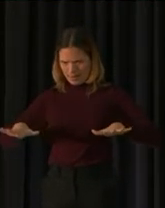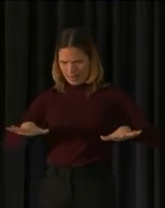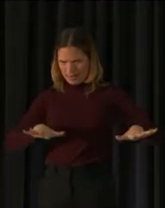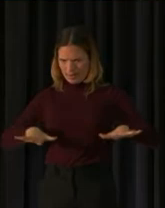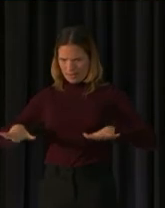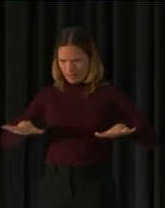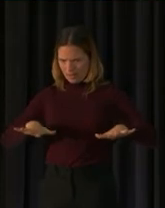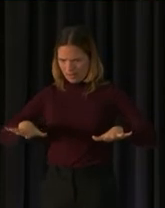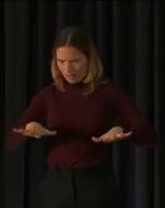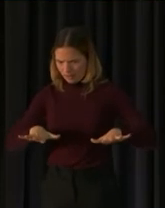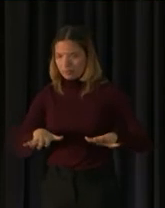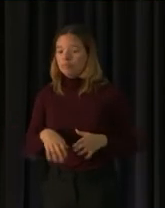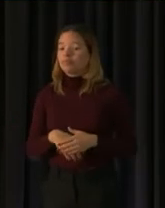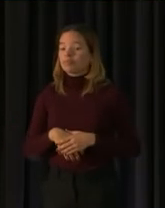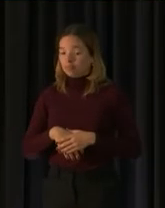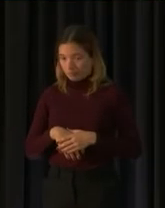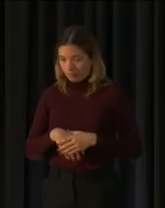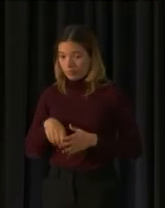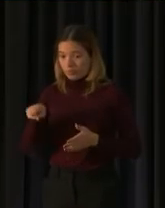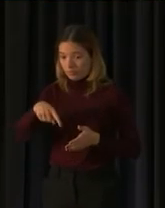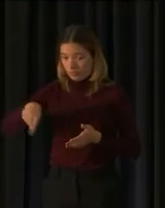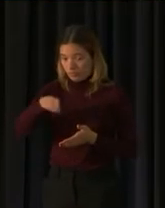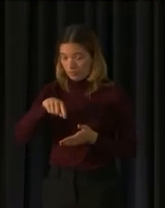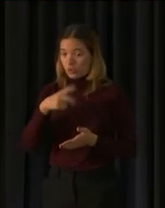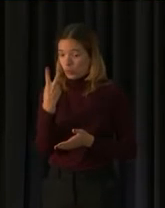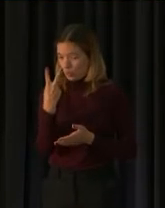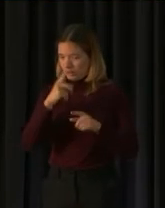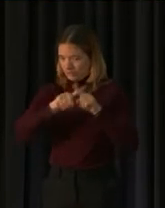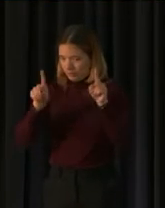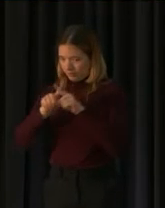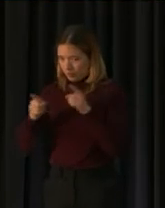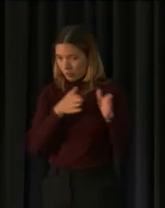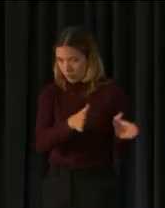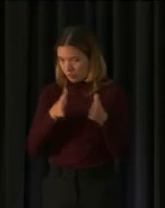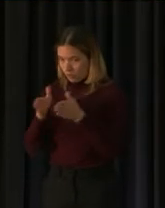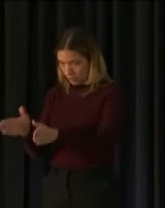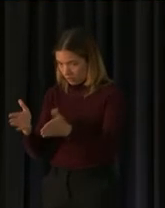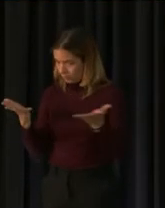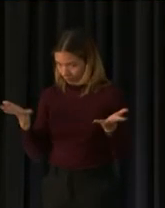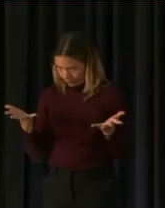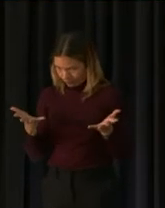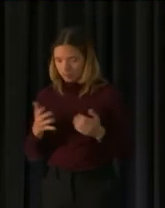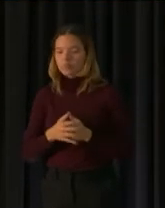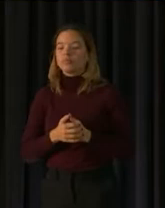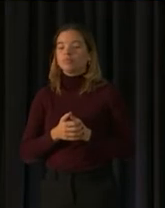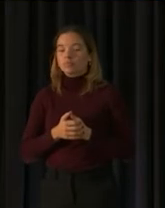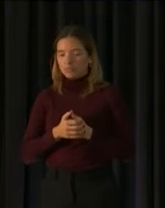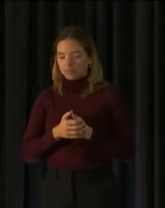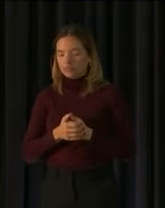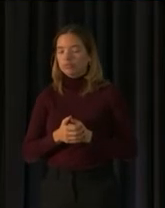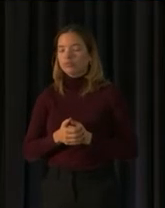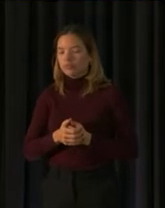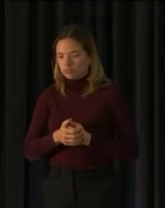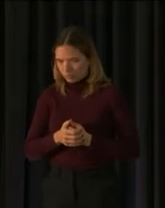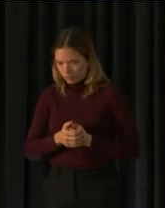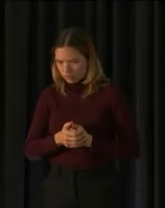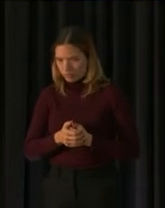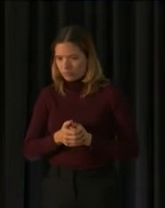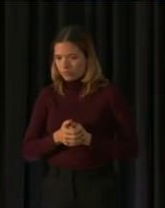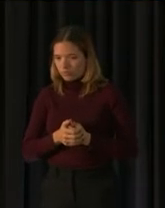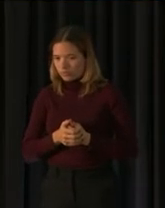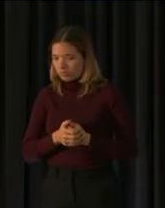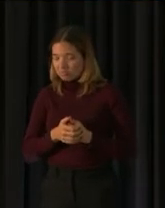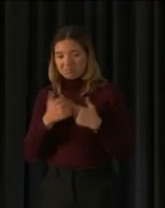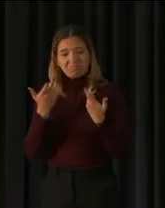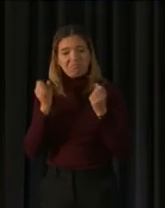ways in terms of classroom spacing and configuration. Schools can either choose to do one or two options depending on